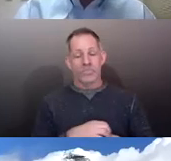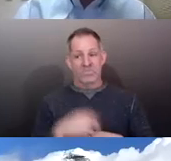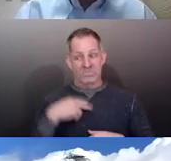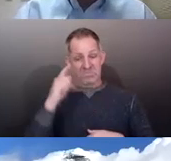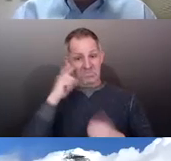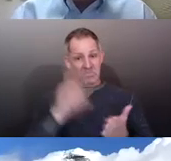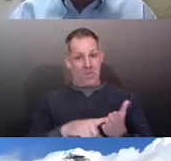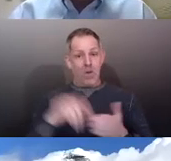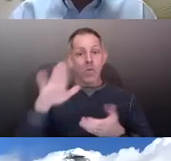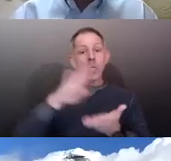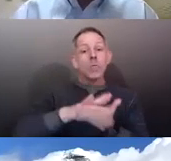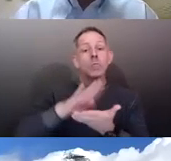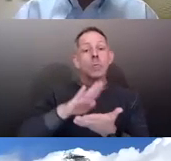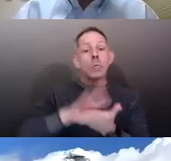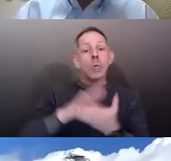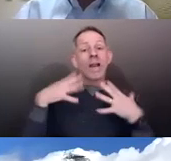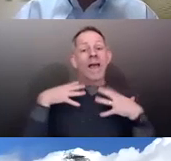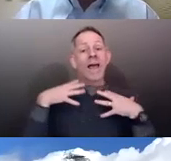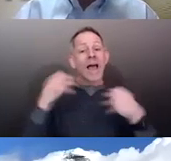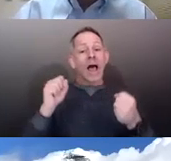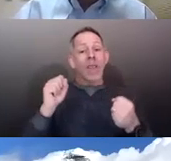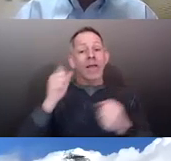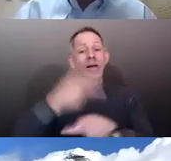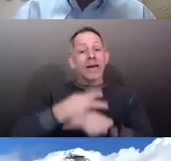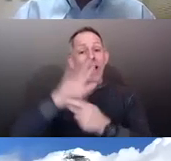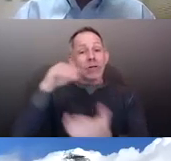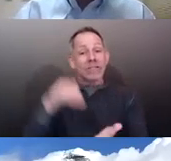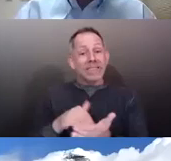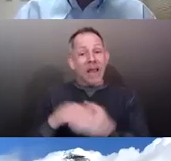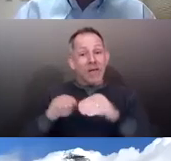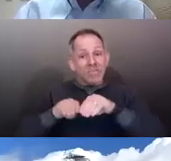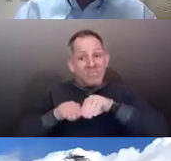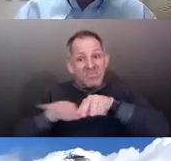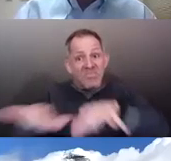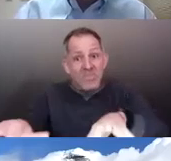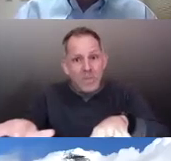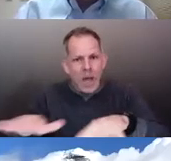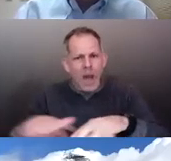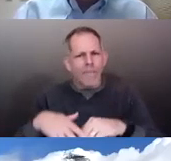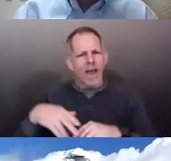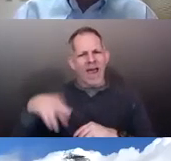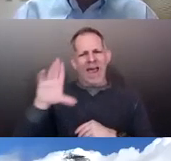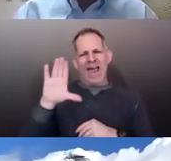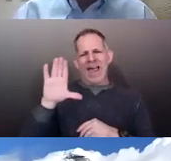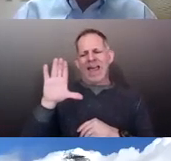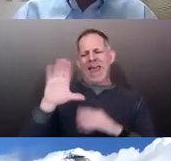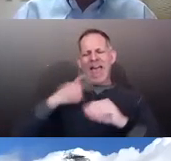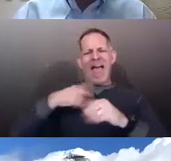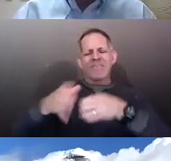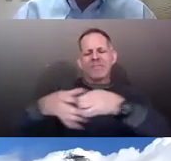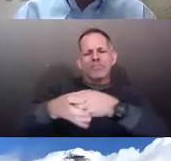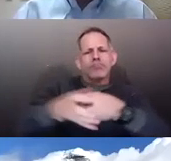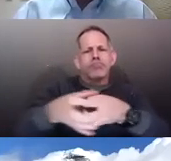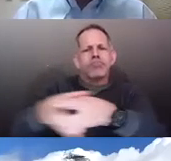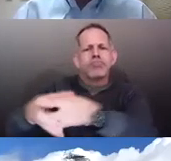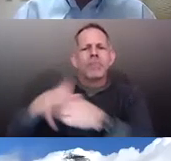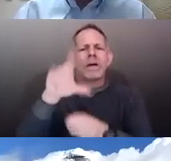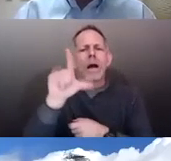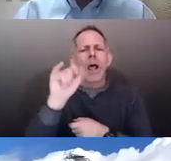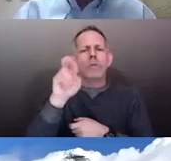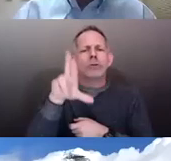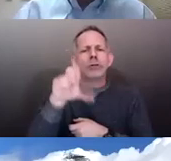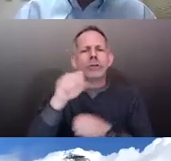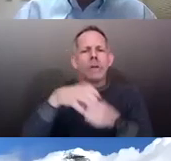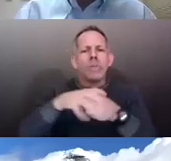seeing lots of cases. Clusters of cases, 1, 2, that doesn't always mean transmission is occurring there, but we